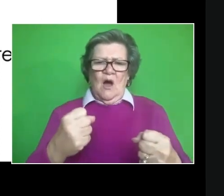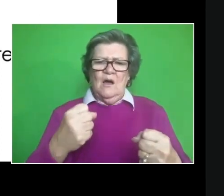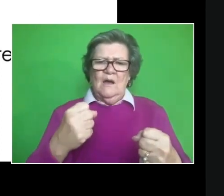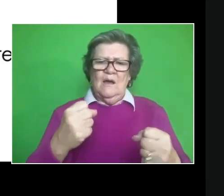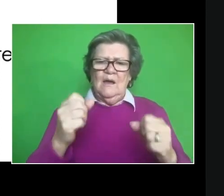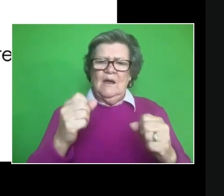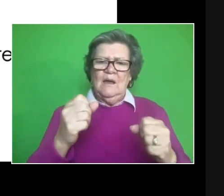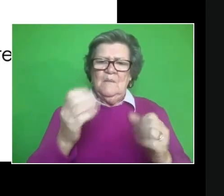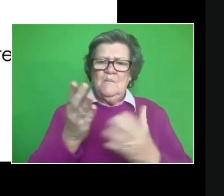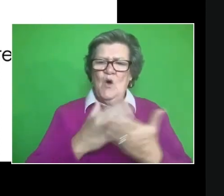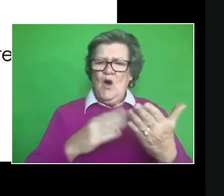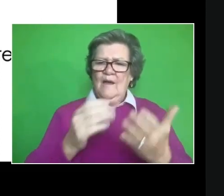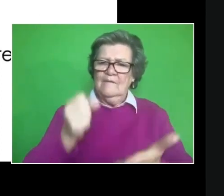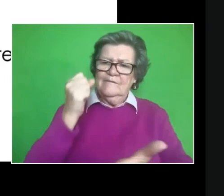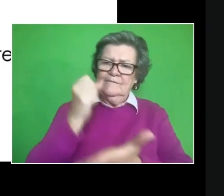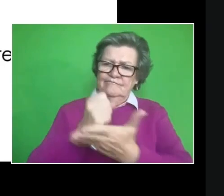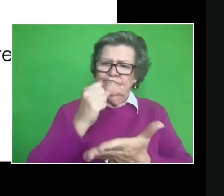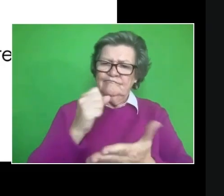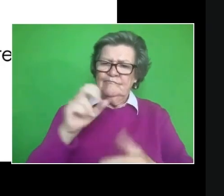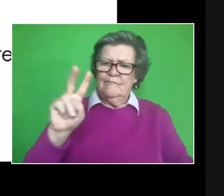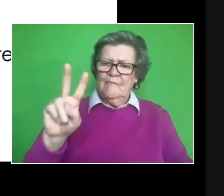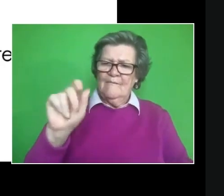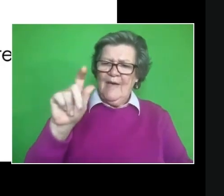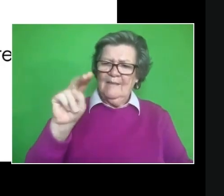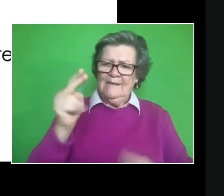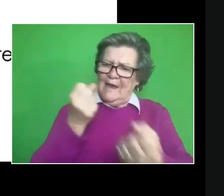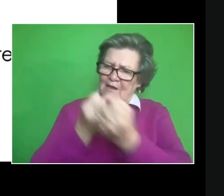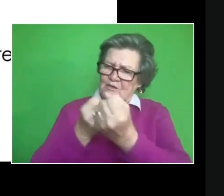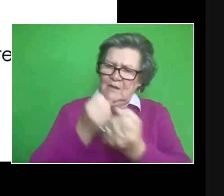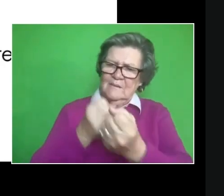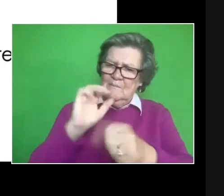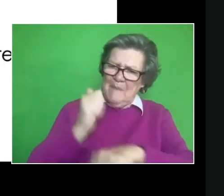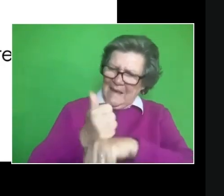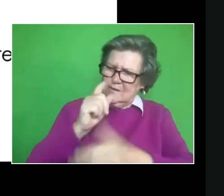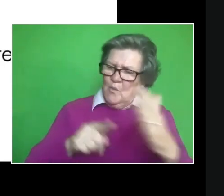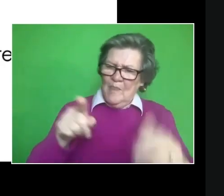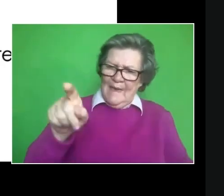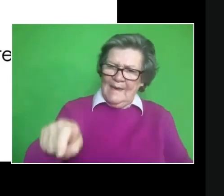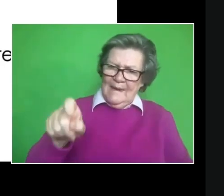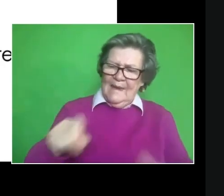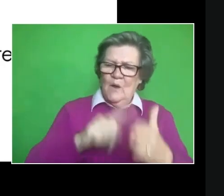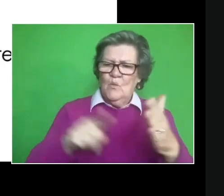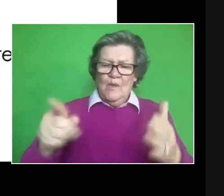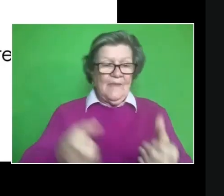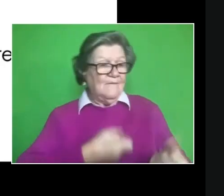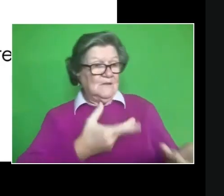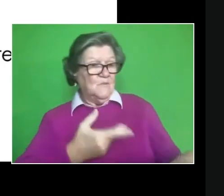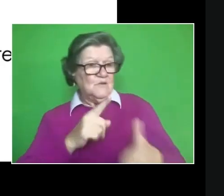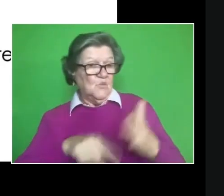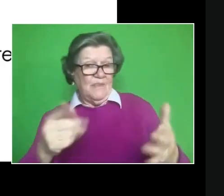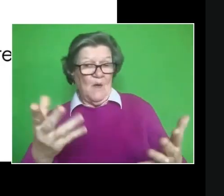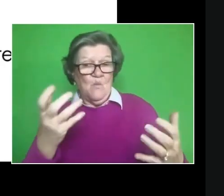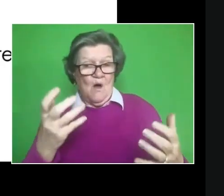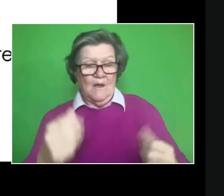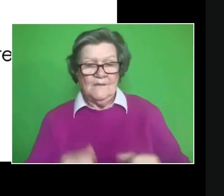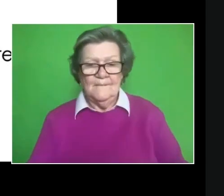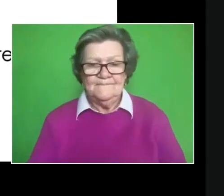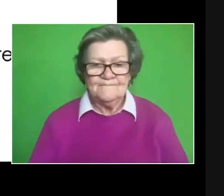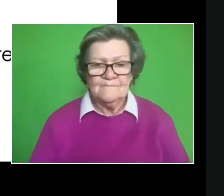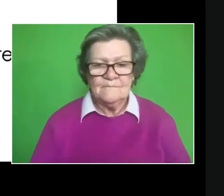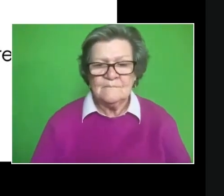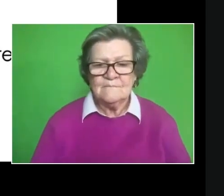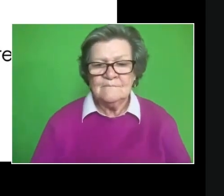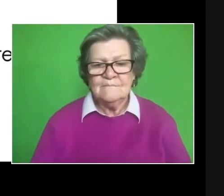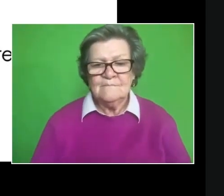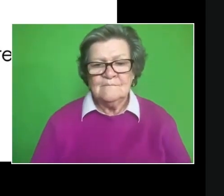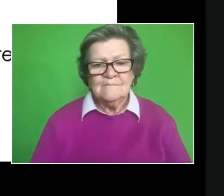the individual based on their needs and what they have kind of expressed as being desires. So